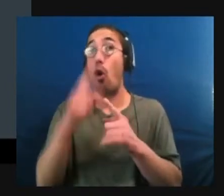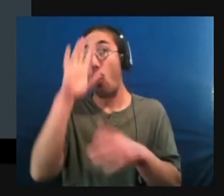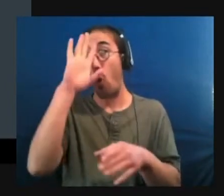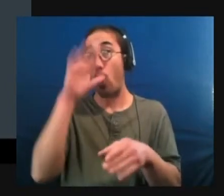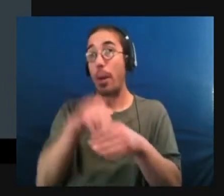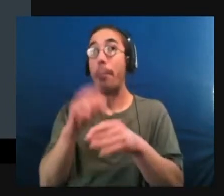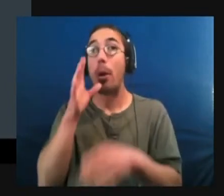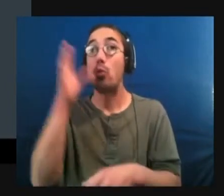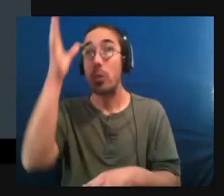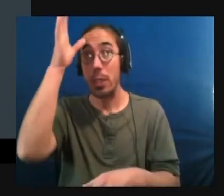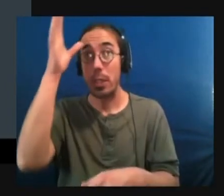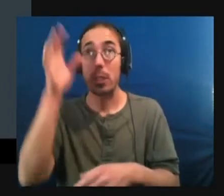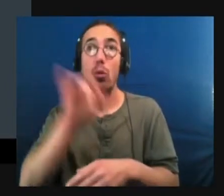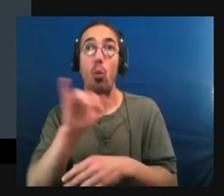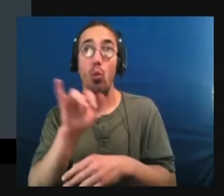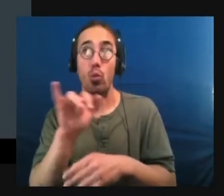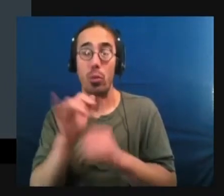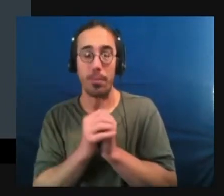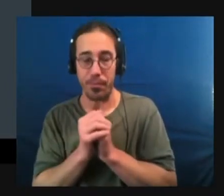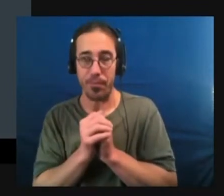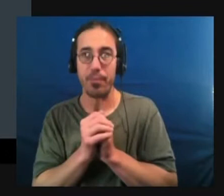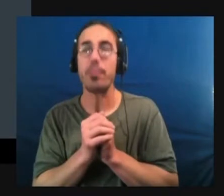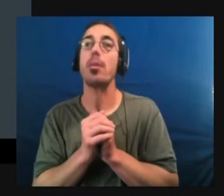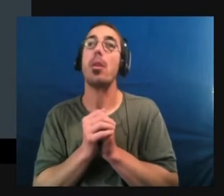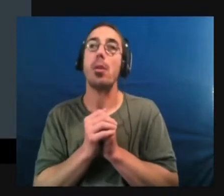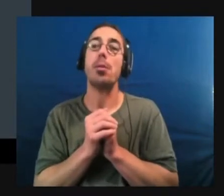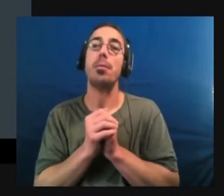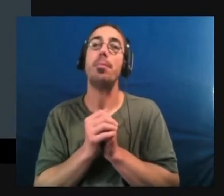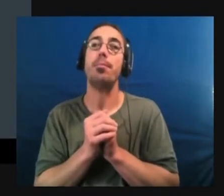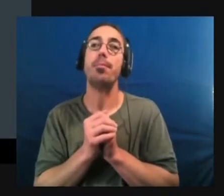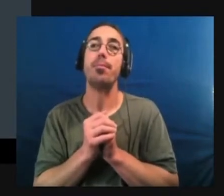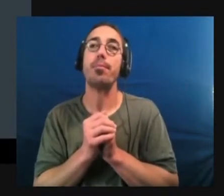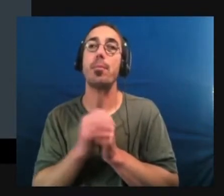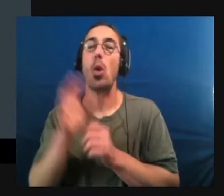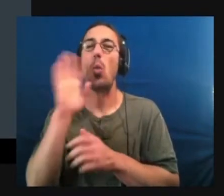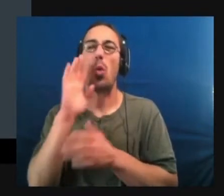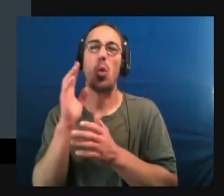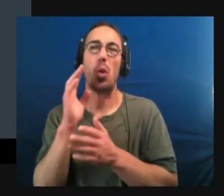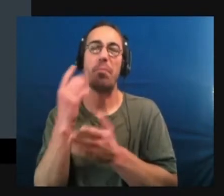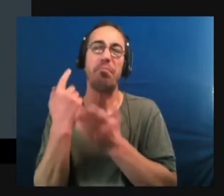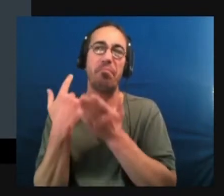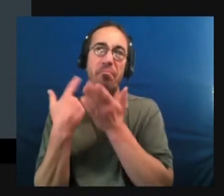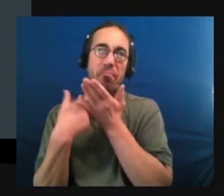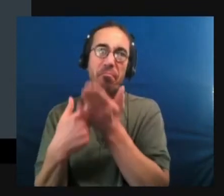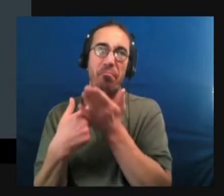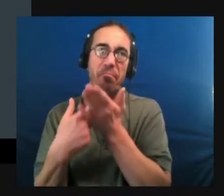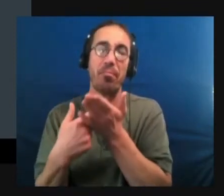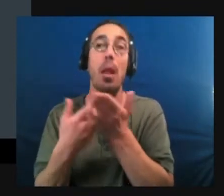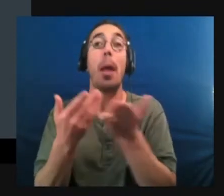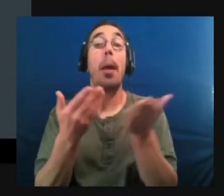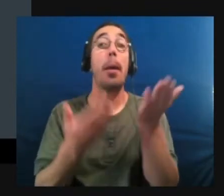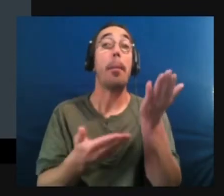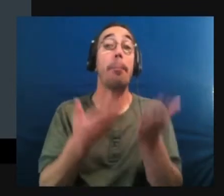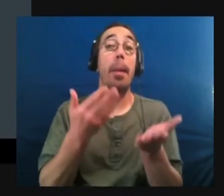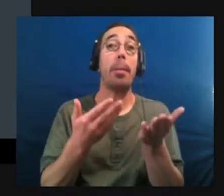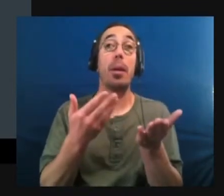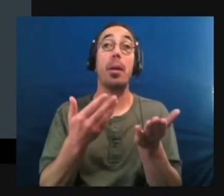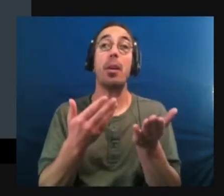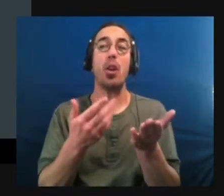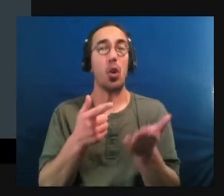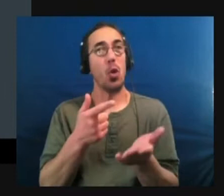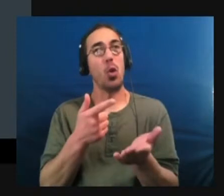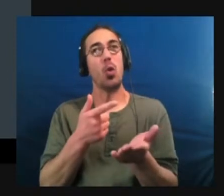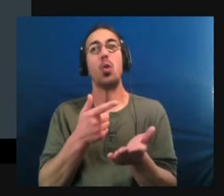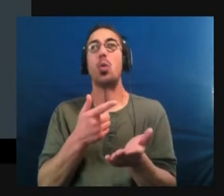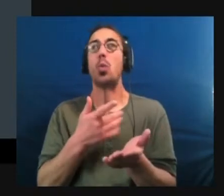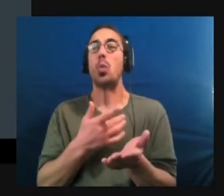parenting, and we are going to discuss some things that may create a feel in you. It